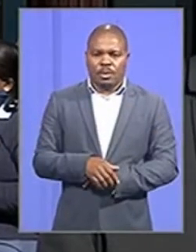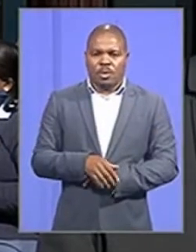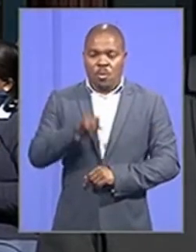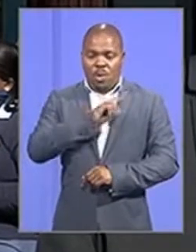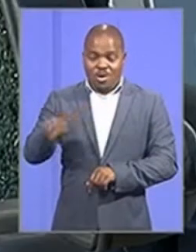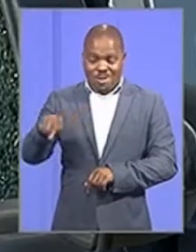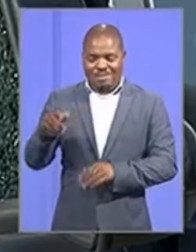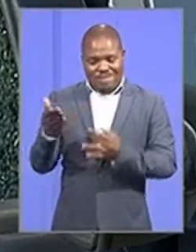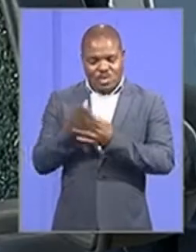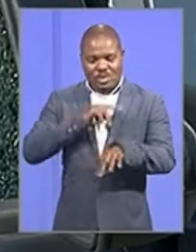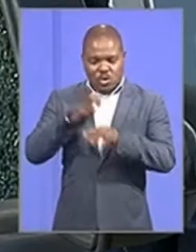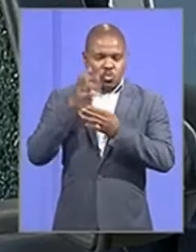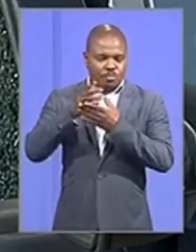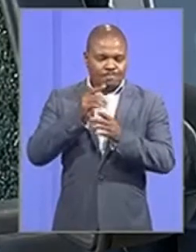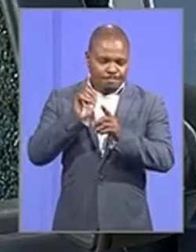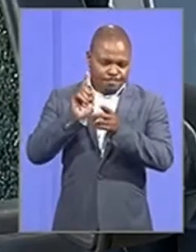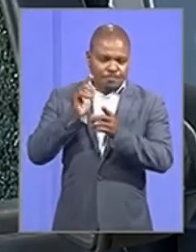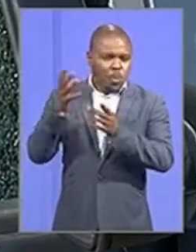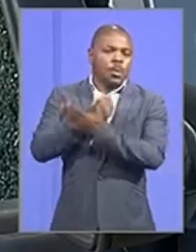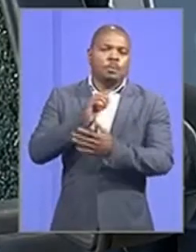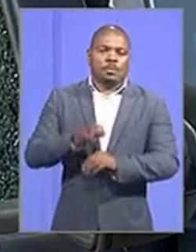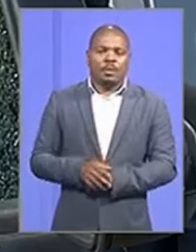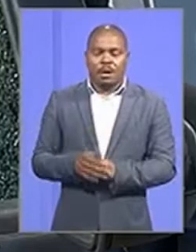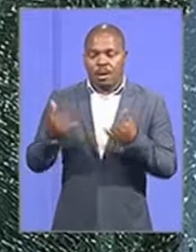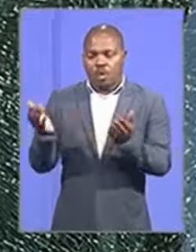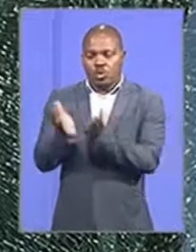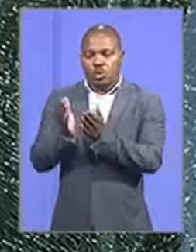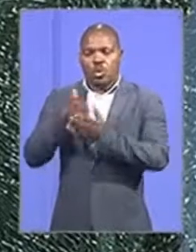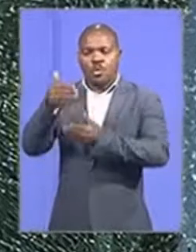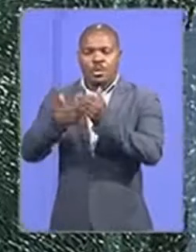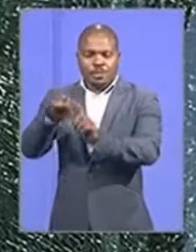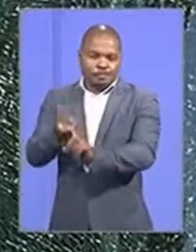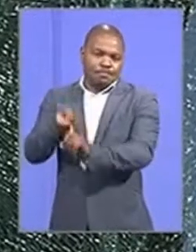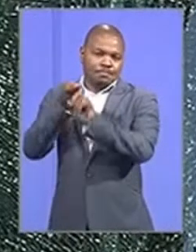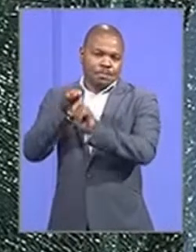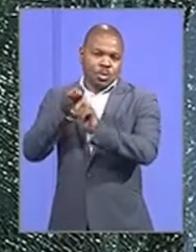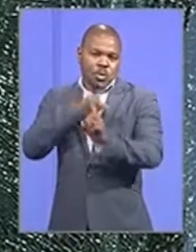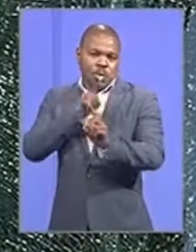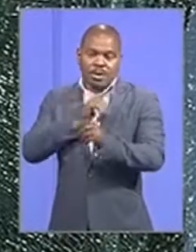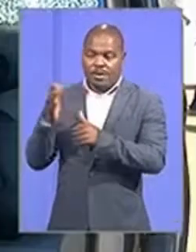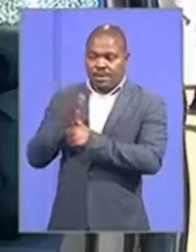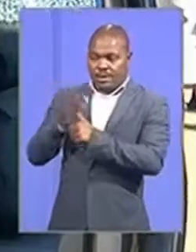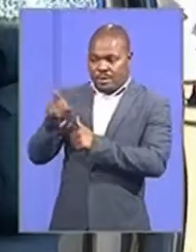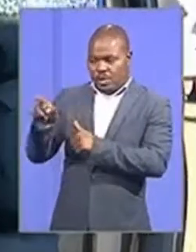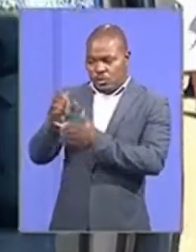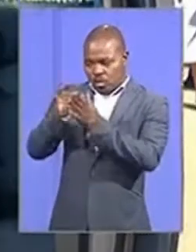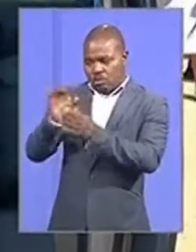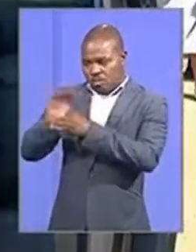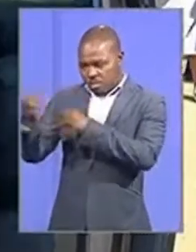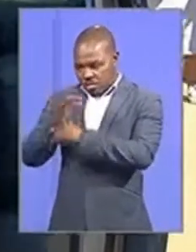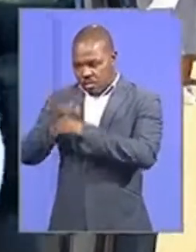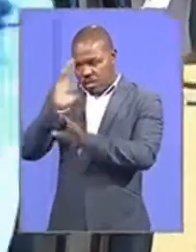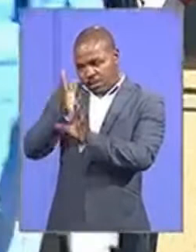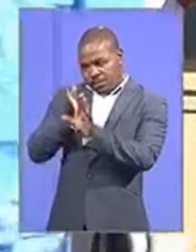this case. Ga jaana manaane tsamaiso a sekolo a emisitse nakwana go fitlhela barutwana ba neelwa tshedilolo ya maikutlo. Ka